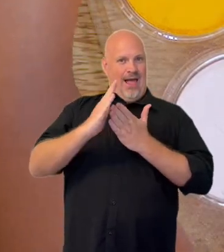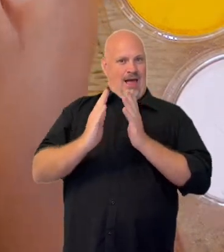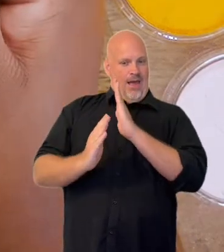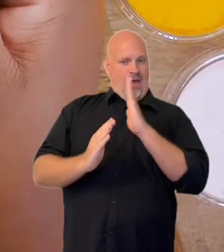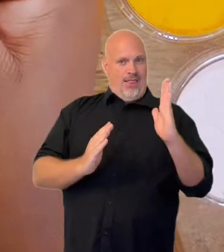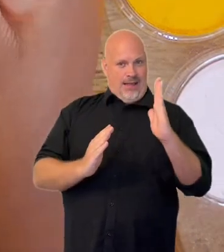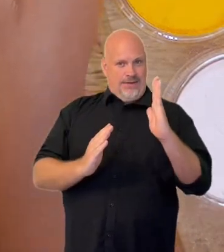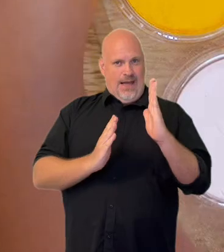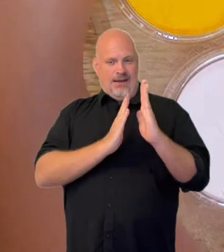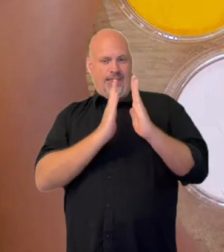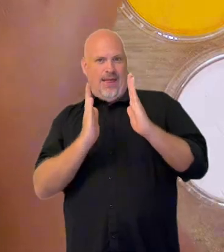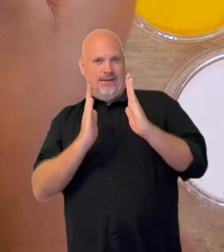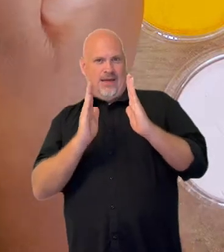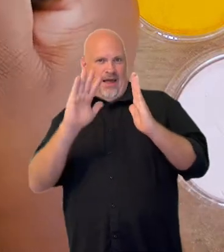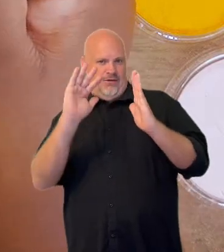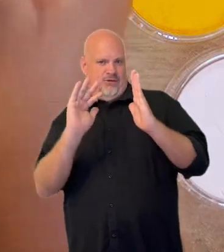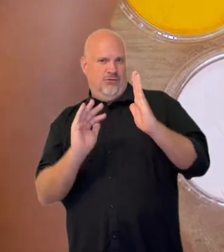well.